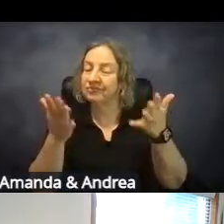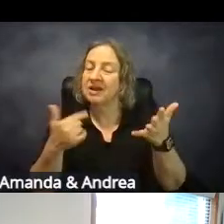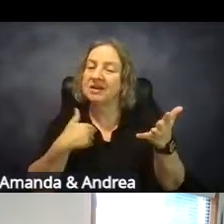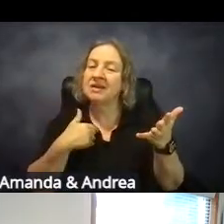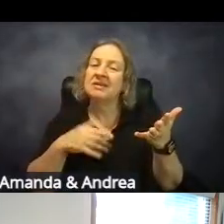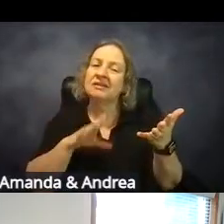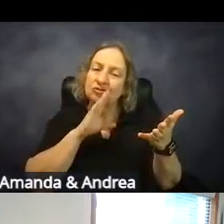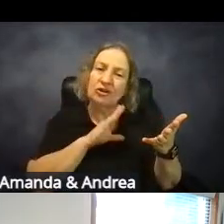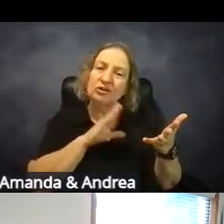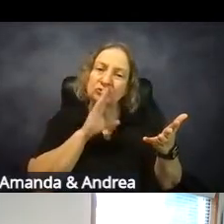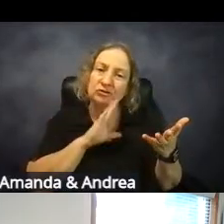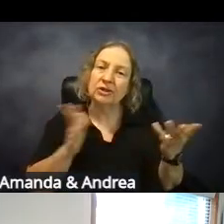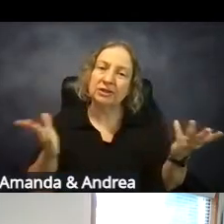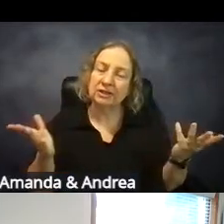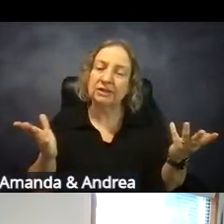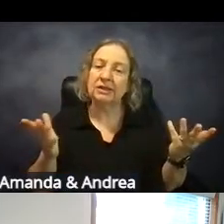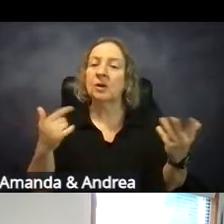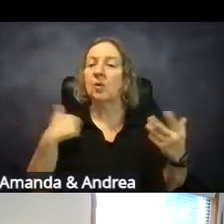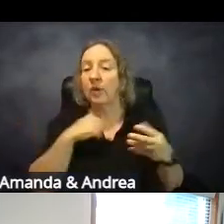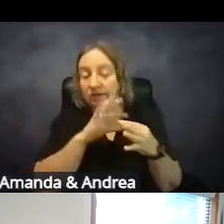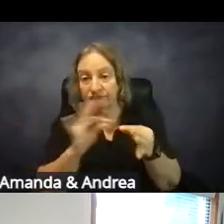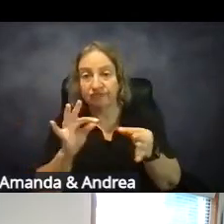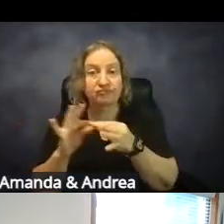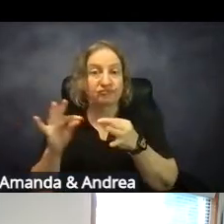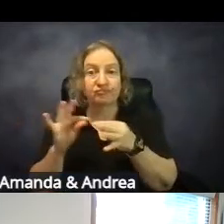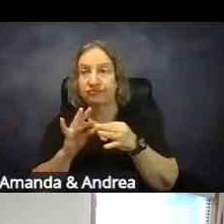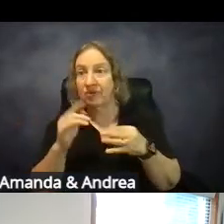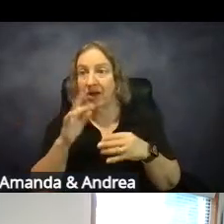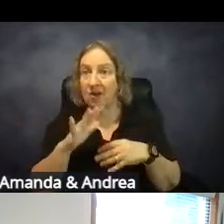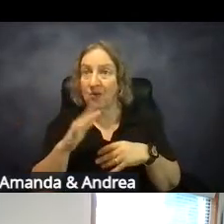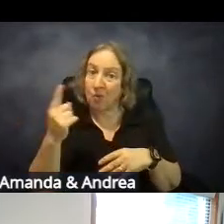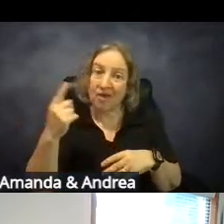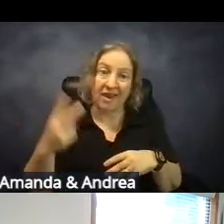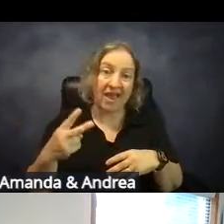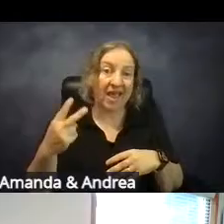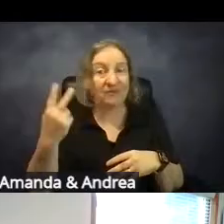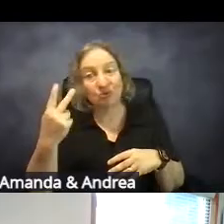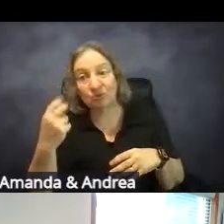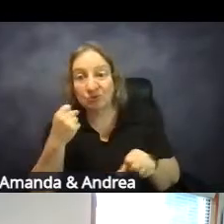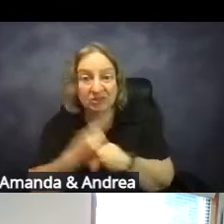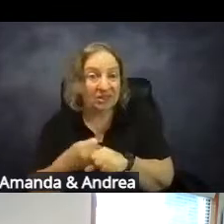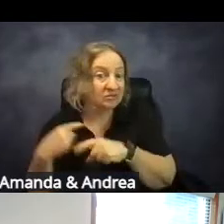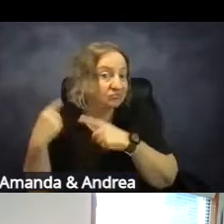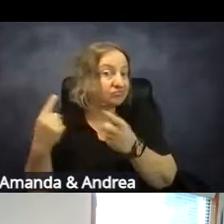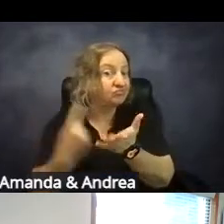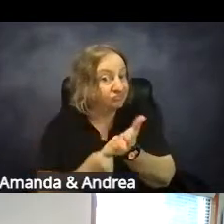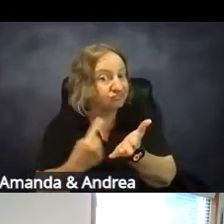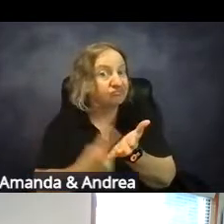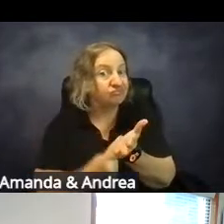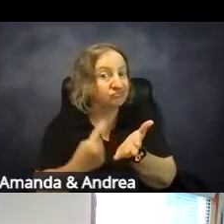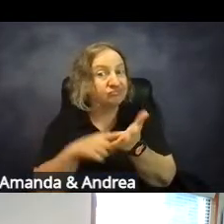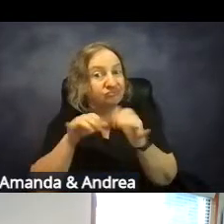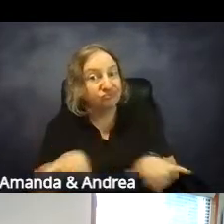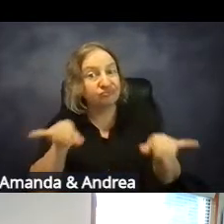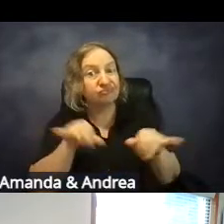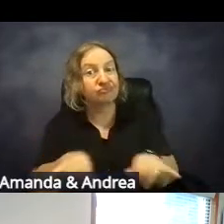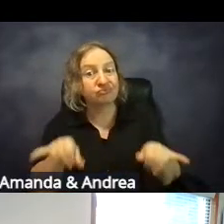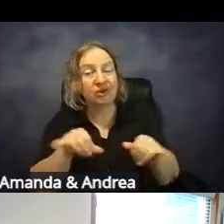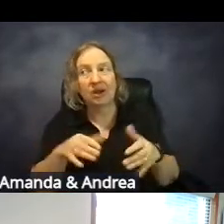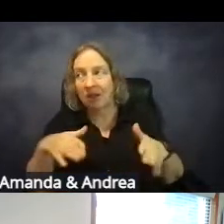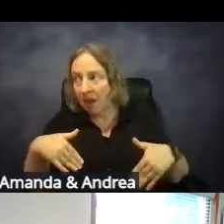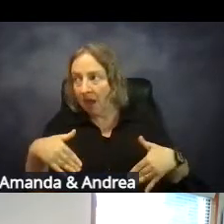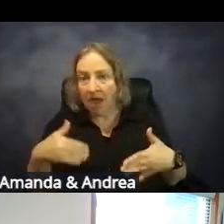frustrating because I think, we've had these conversations now for about 1.5 years, 2 years. And we still don't have a very